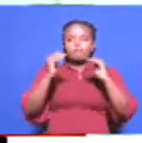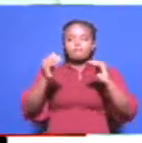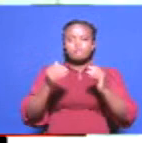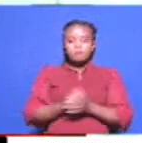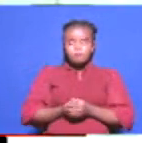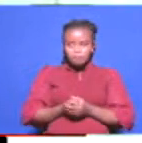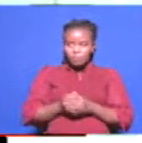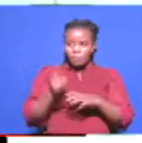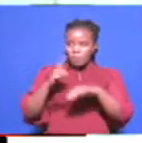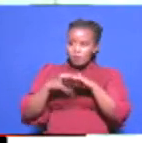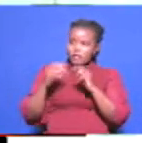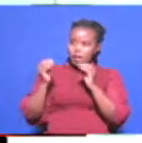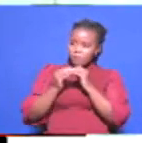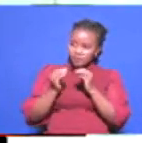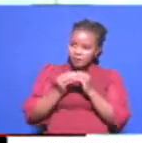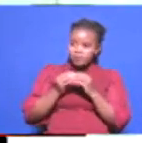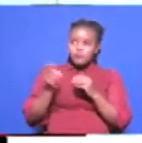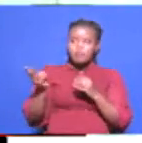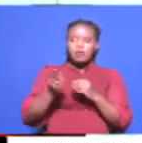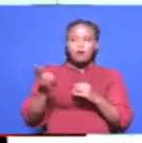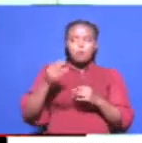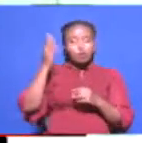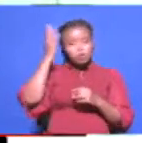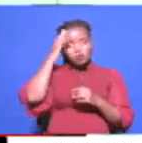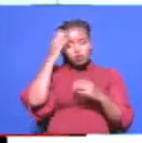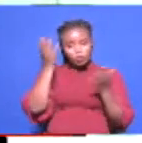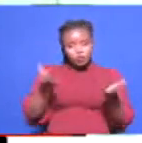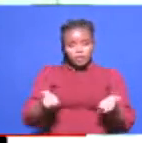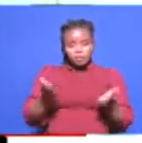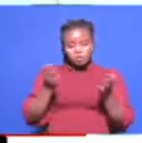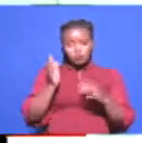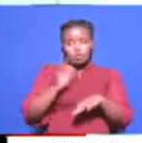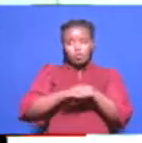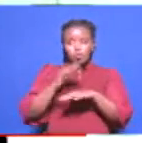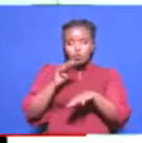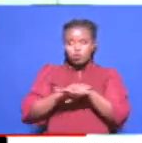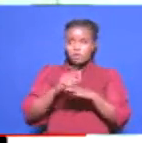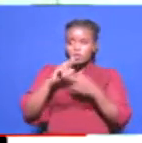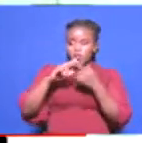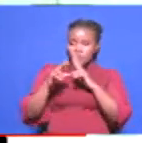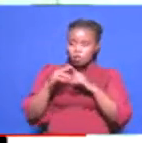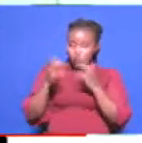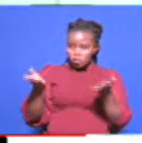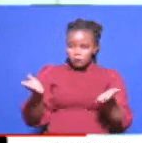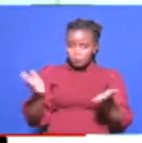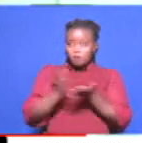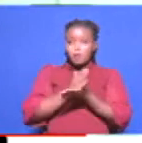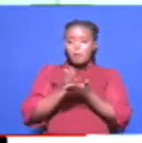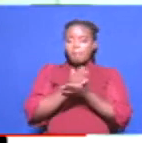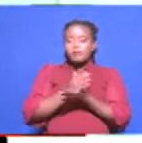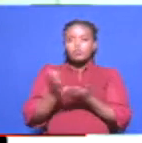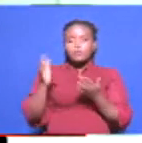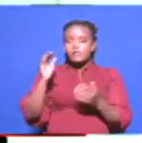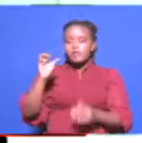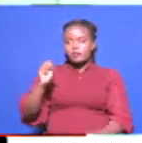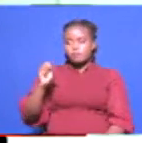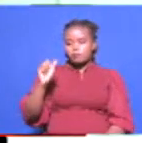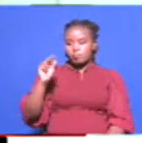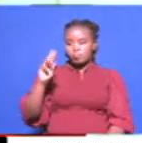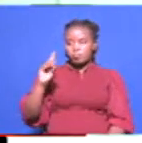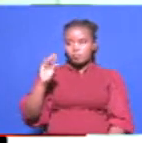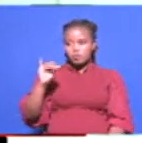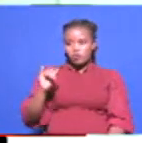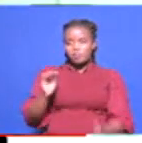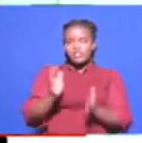the long-standing and warm relationship between the Kingdom of Saudi Arabia and the Republic